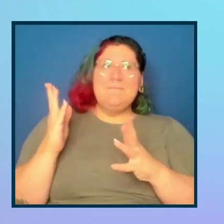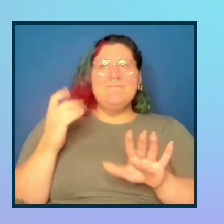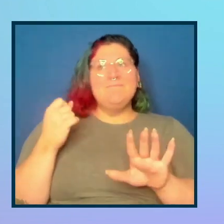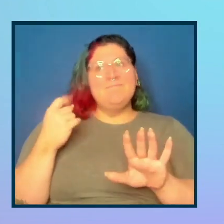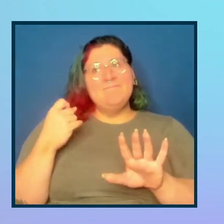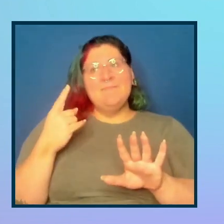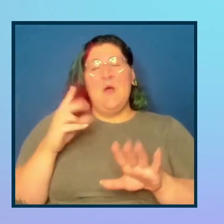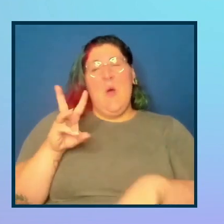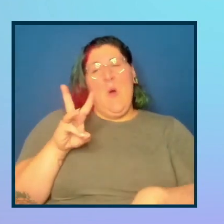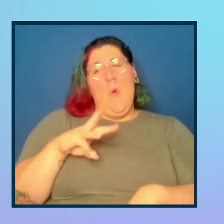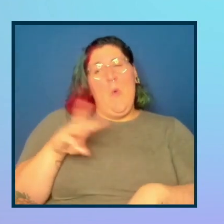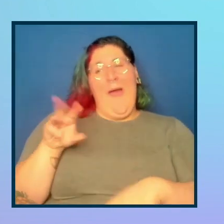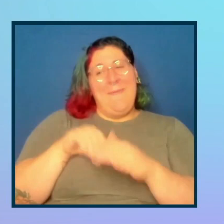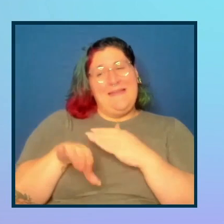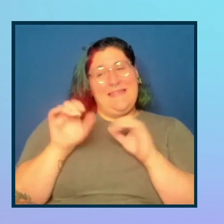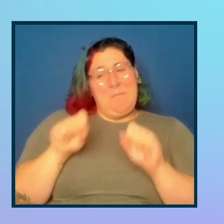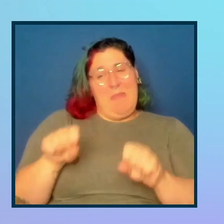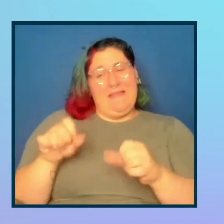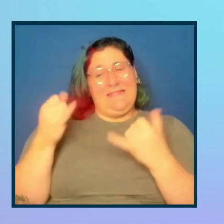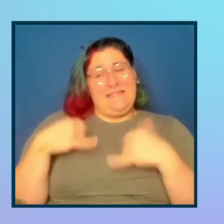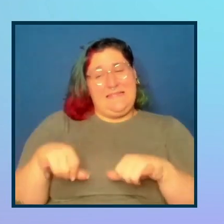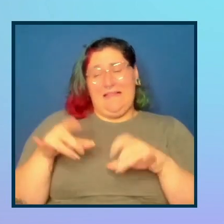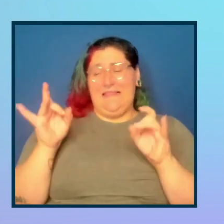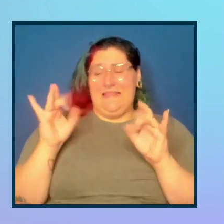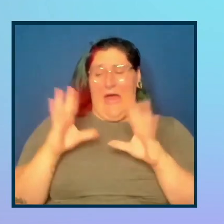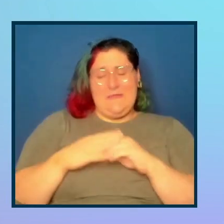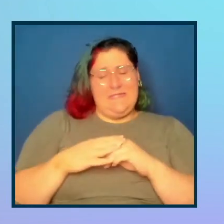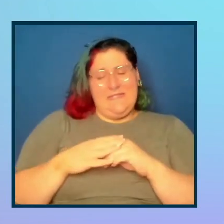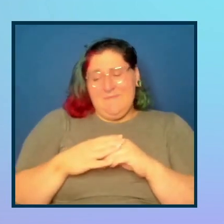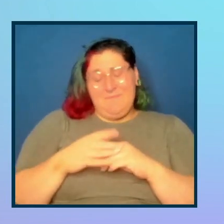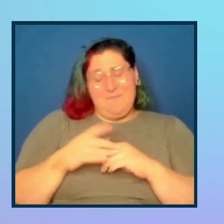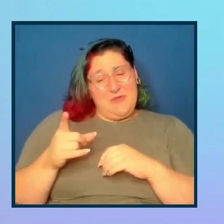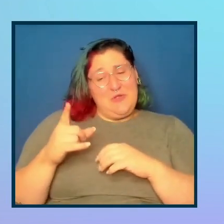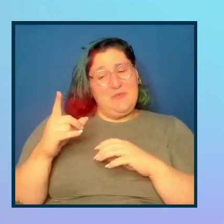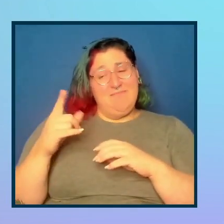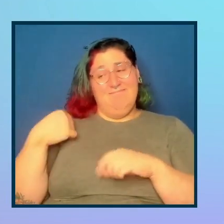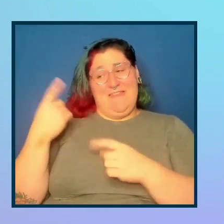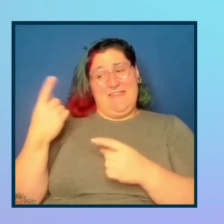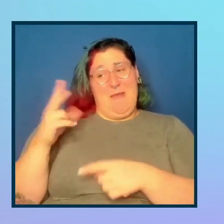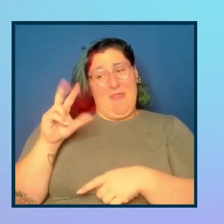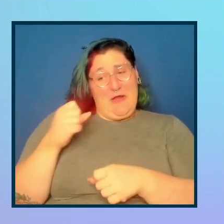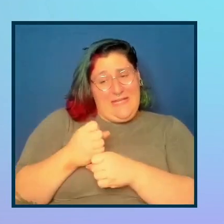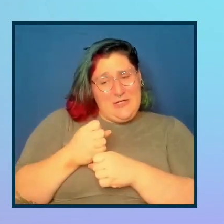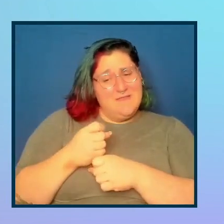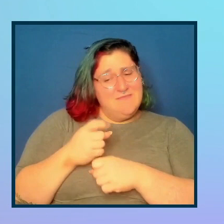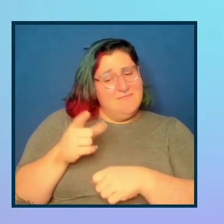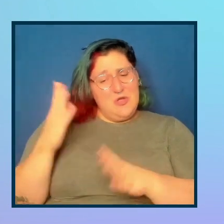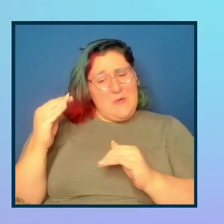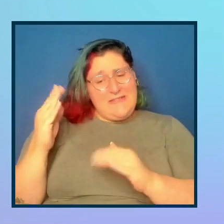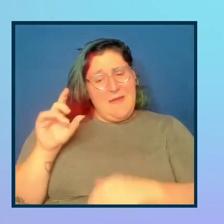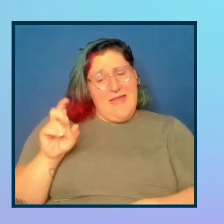still is, even after 30 years, do you expect XR to do better in the near future?